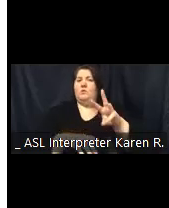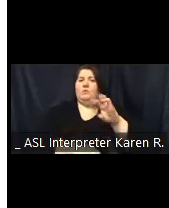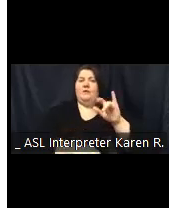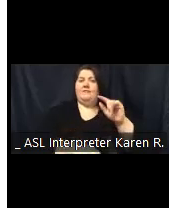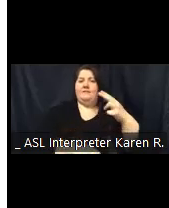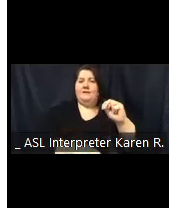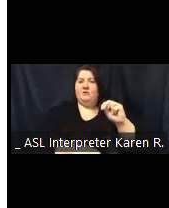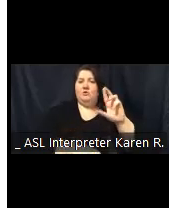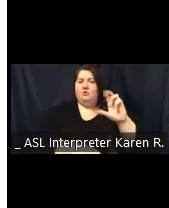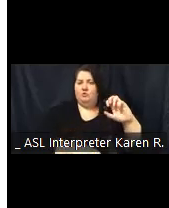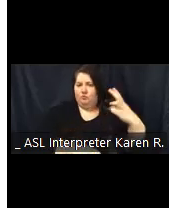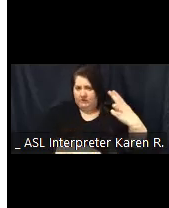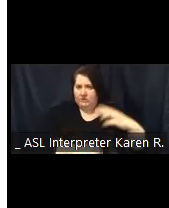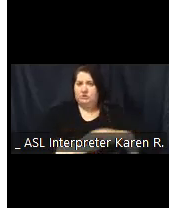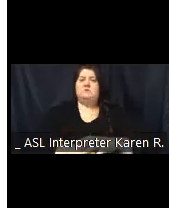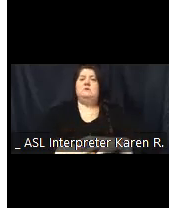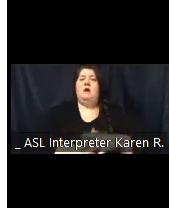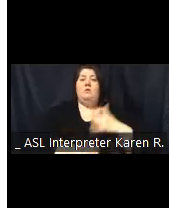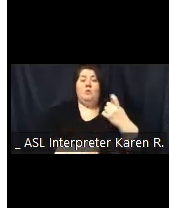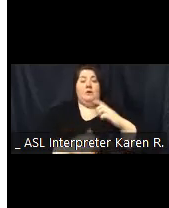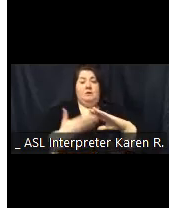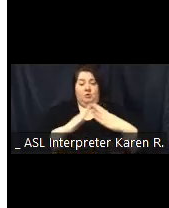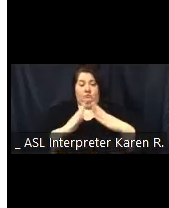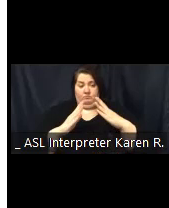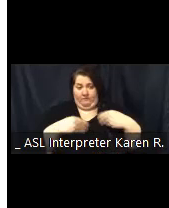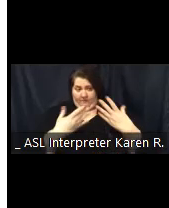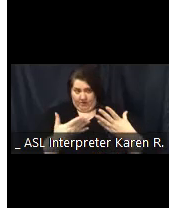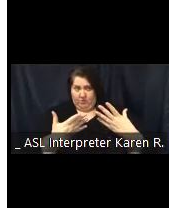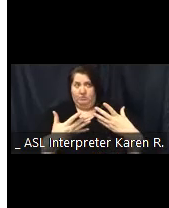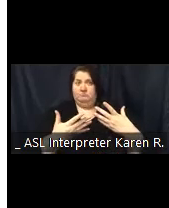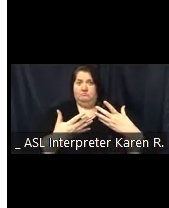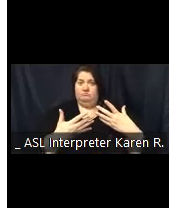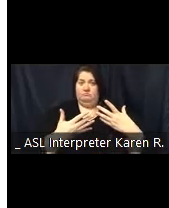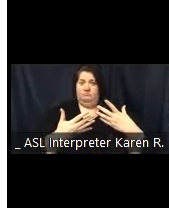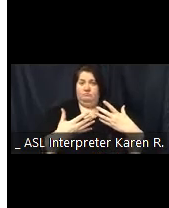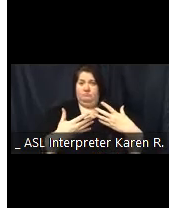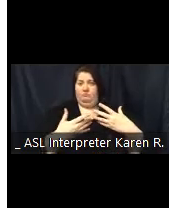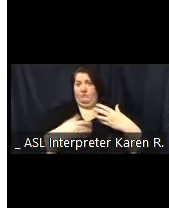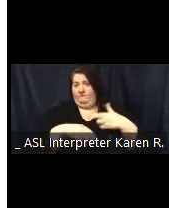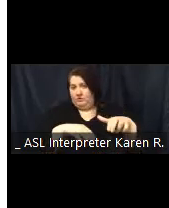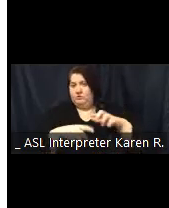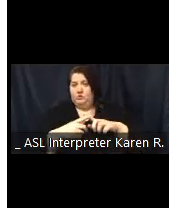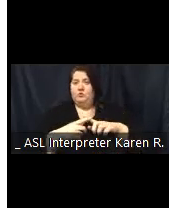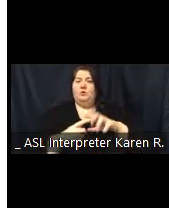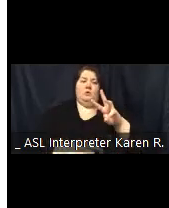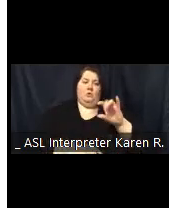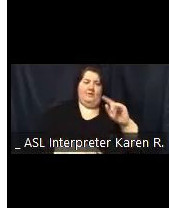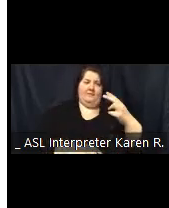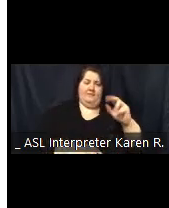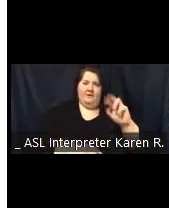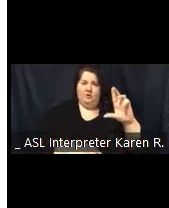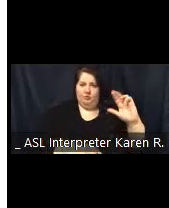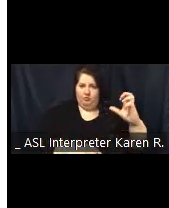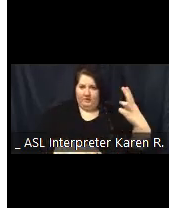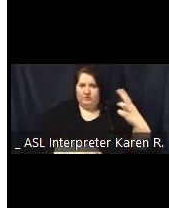be referred might be through a community provider who refers to Within Reach using the referral form. A third